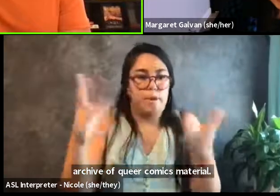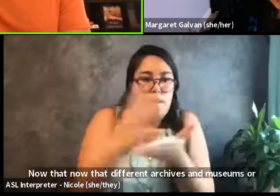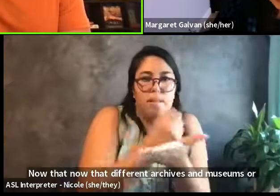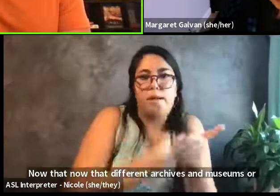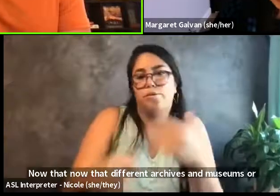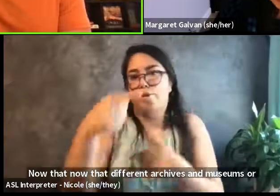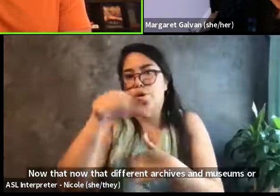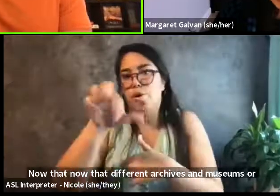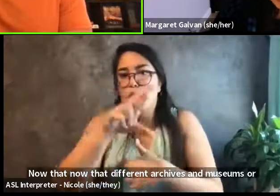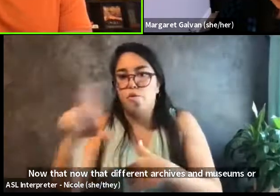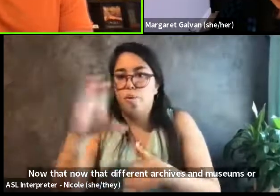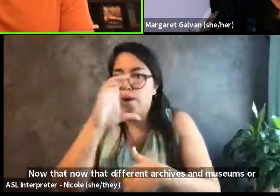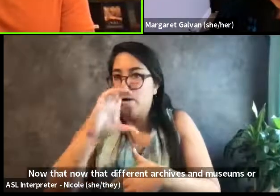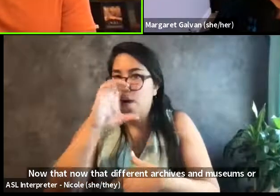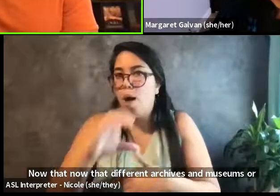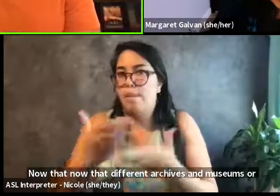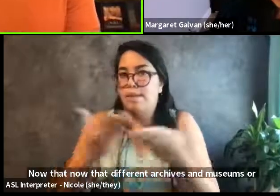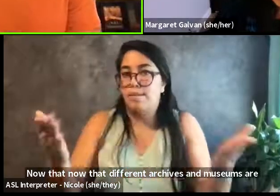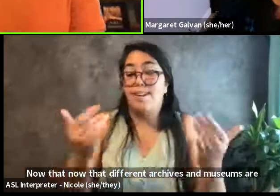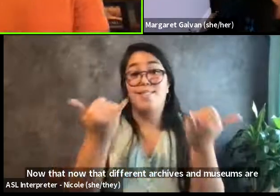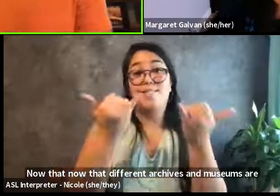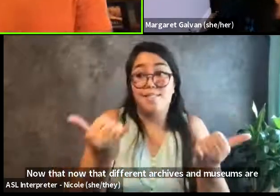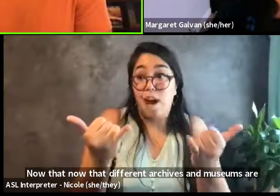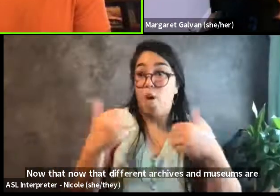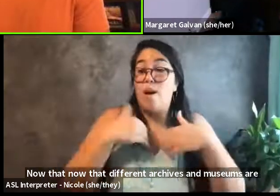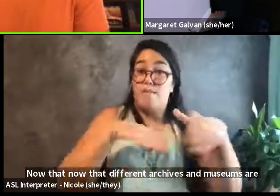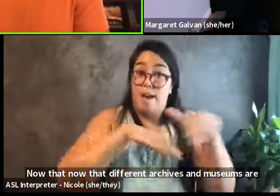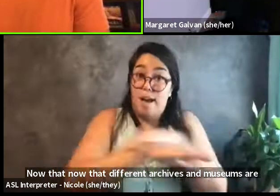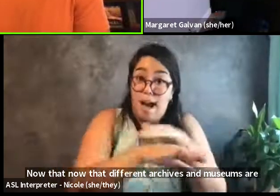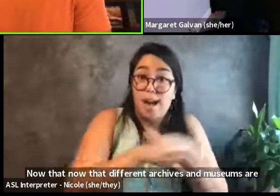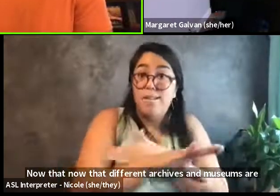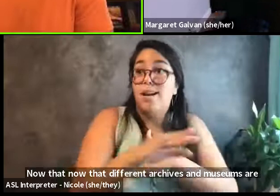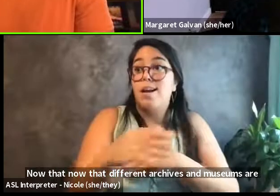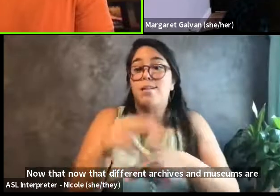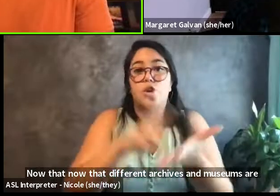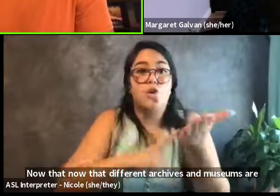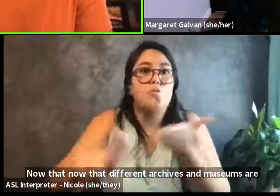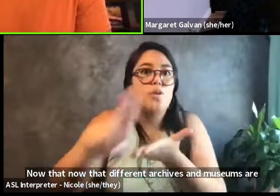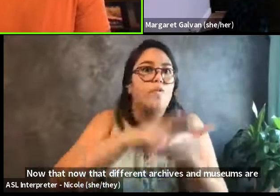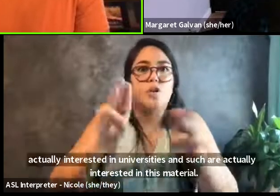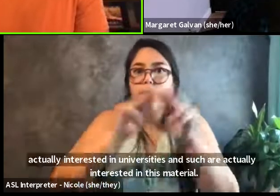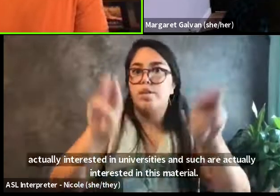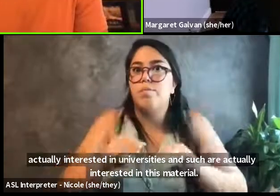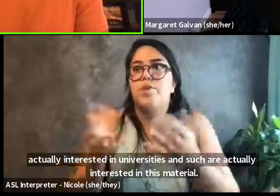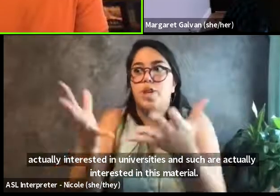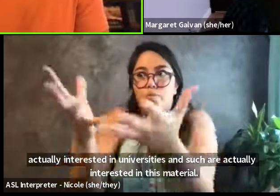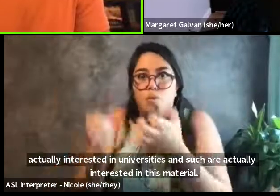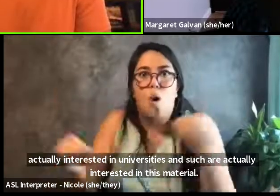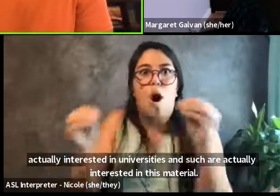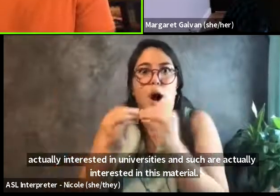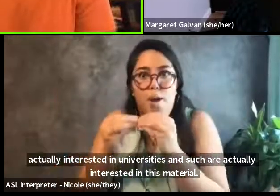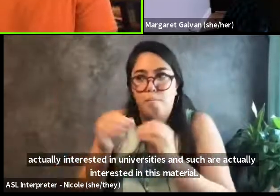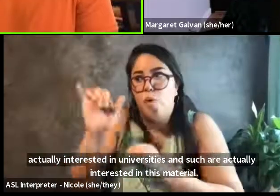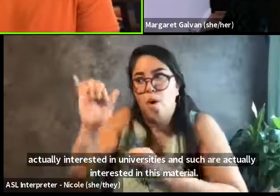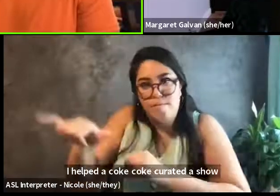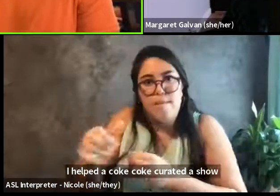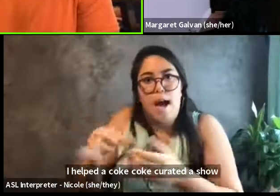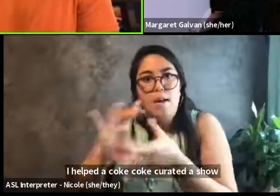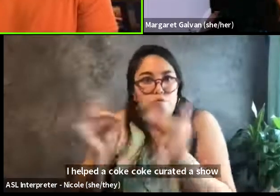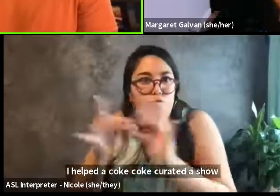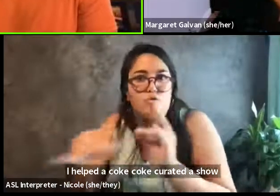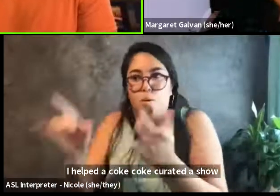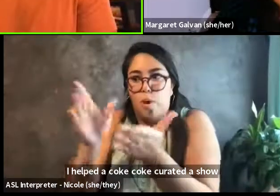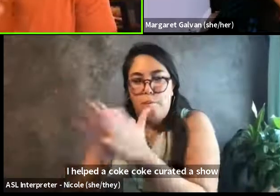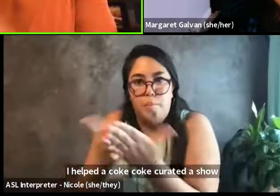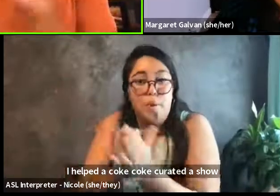are actually interested in universities and such, are actually interested in this material, um, I helped, co-curated a show of queer